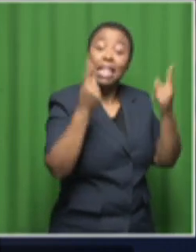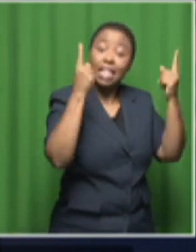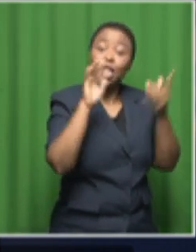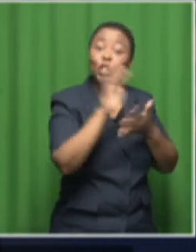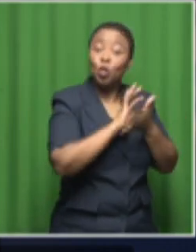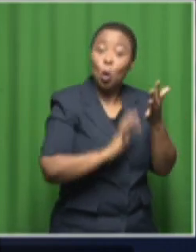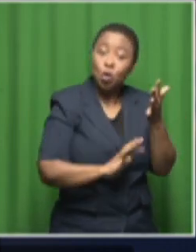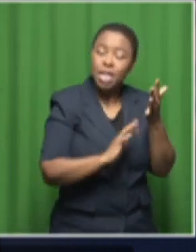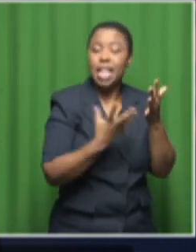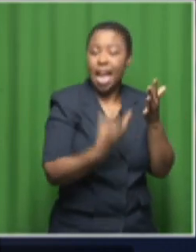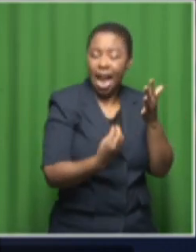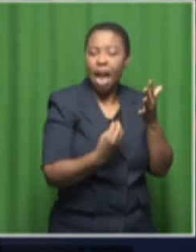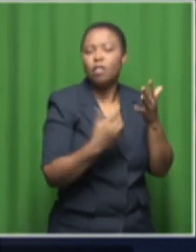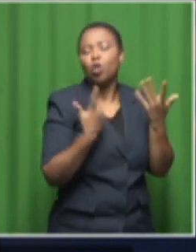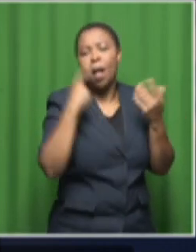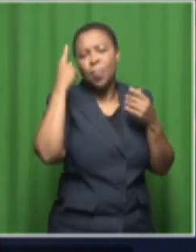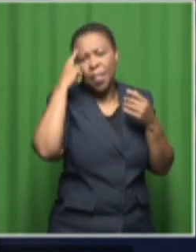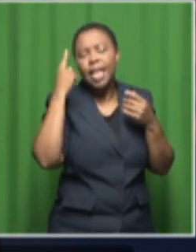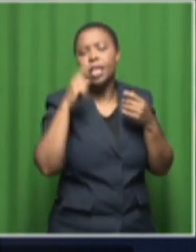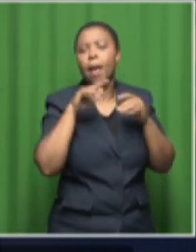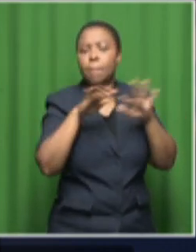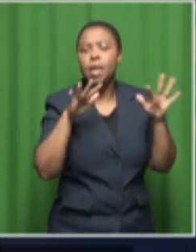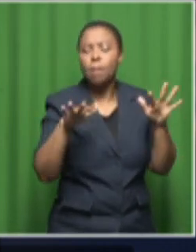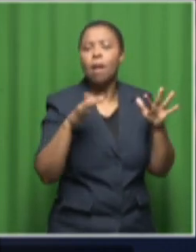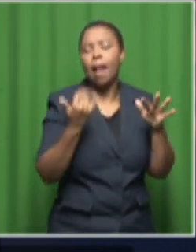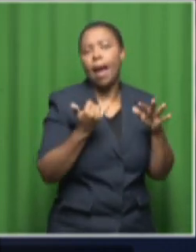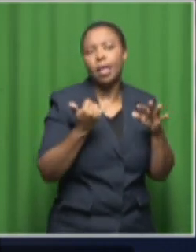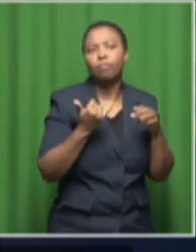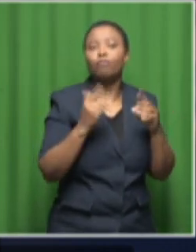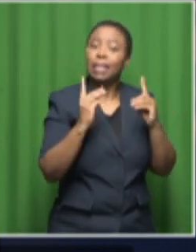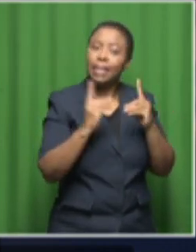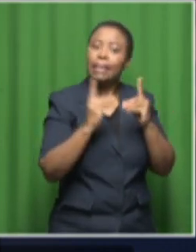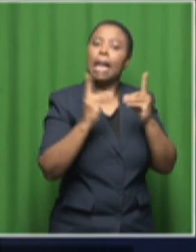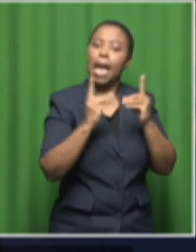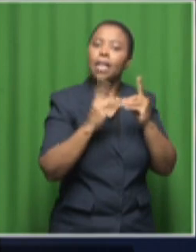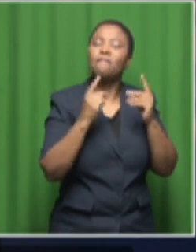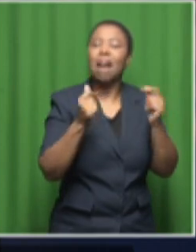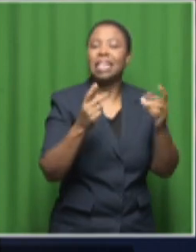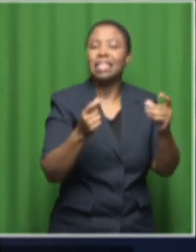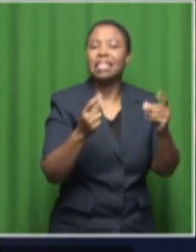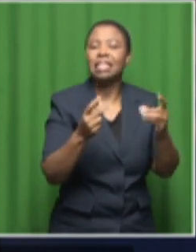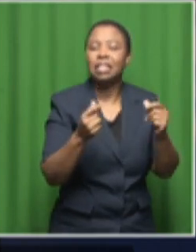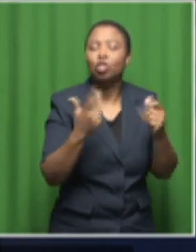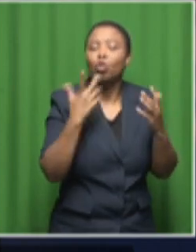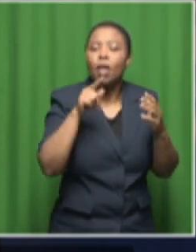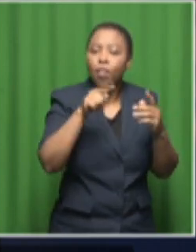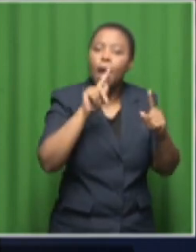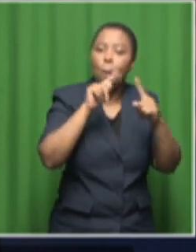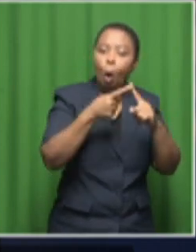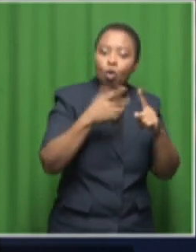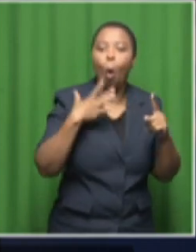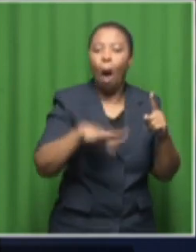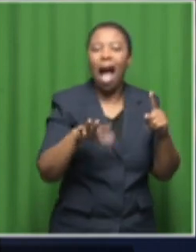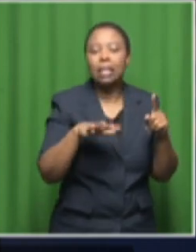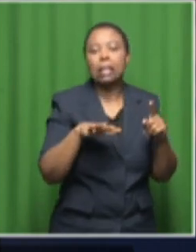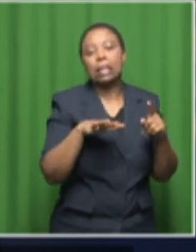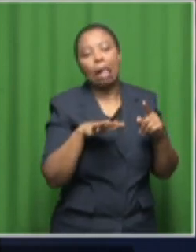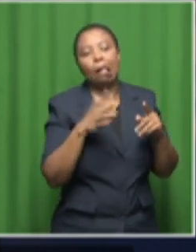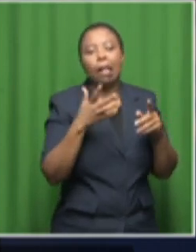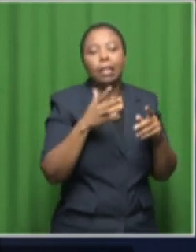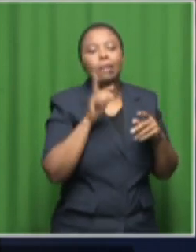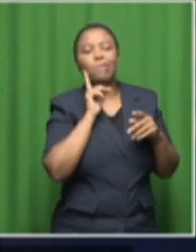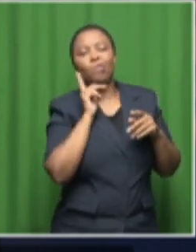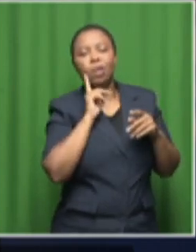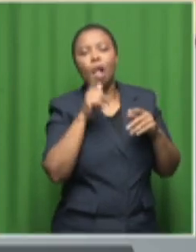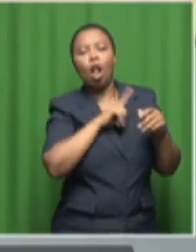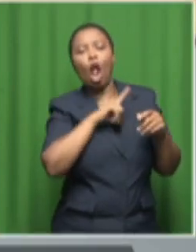stories, and I think what's happening is people are getting to the date stage faster, which is the whole point, right? We don't want people to remain pen pals. We